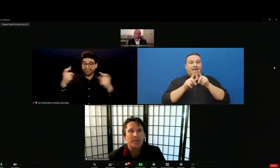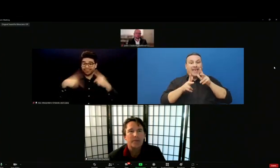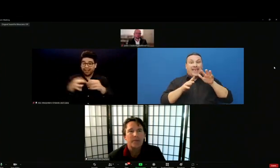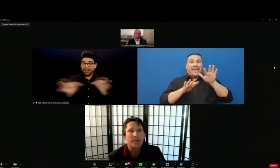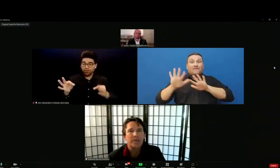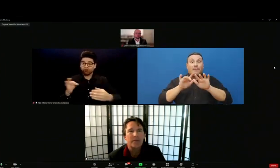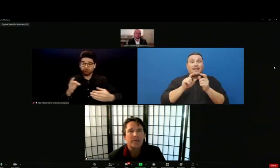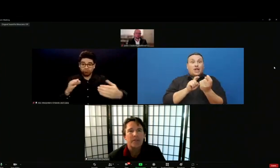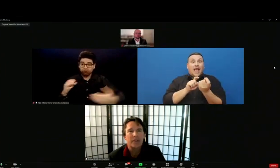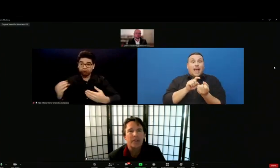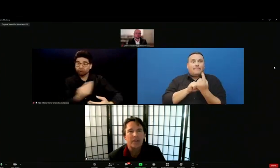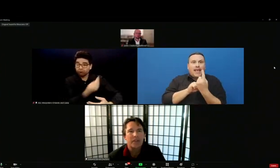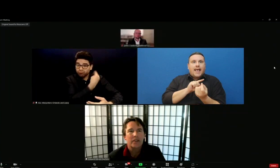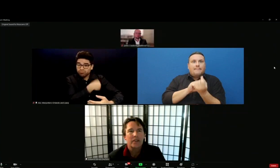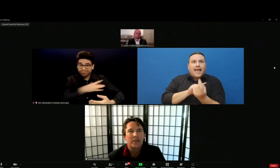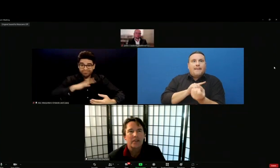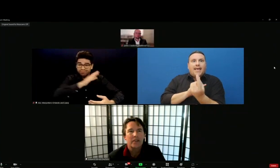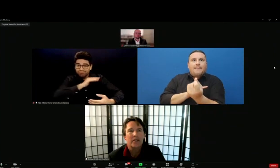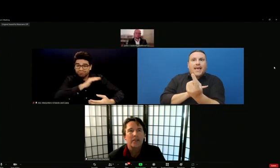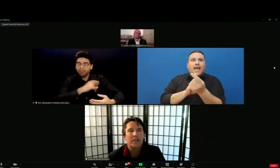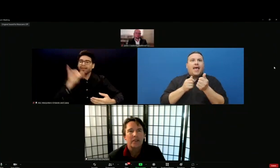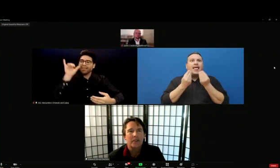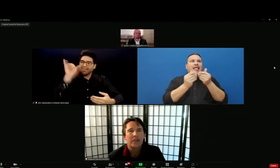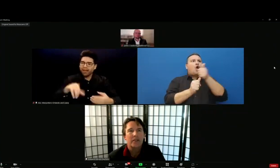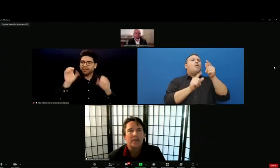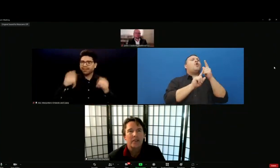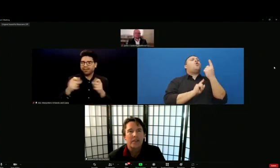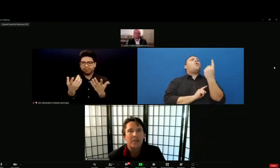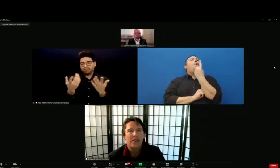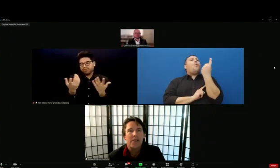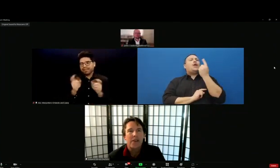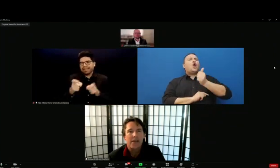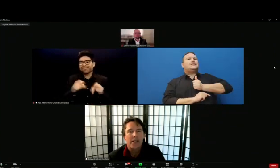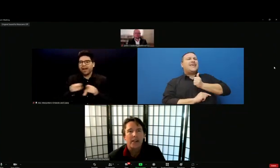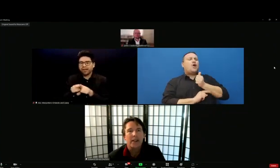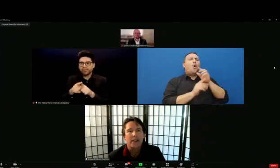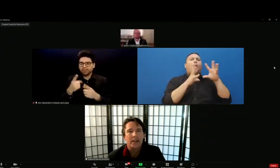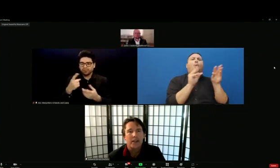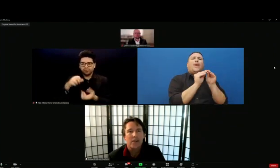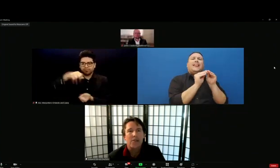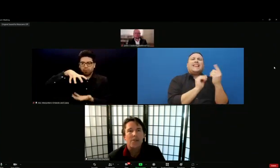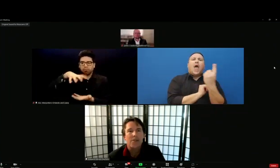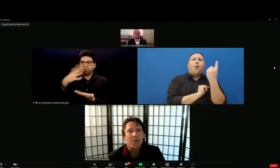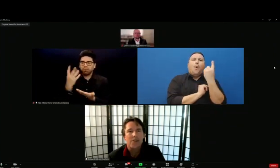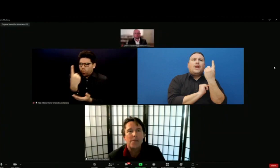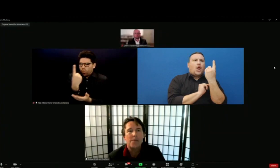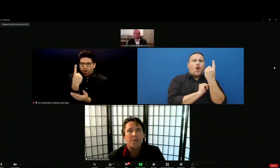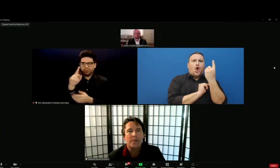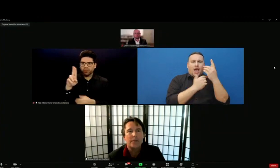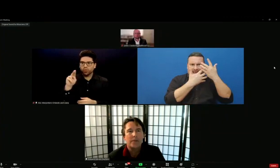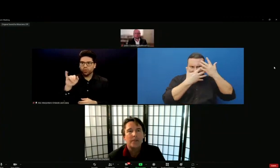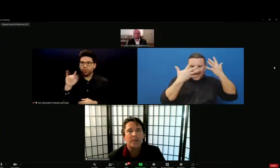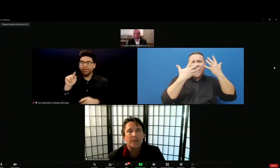units can be given not as a single individual meaning unit that has to be then integrated with the